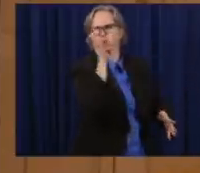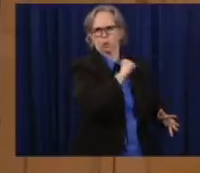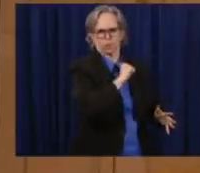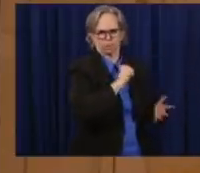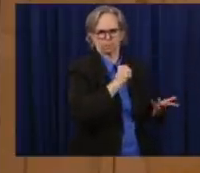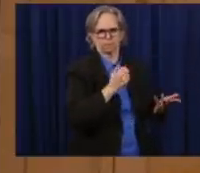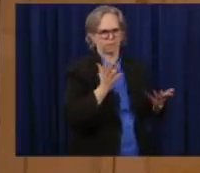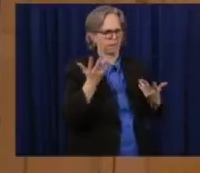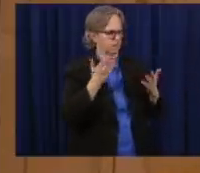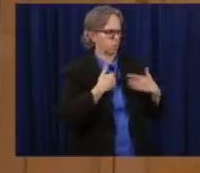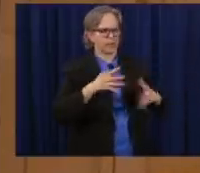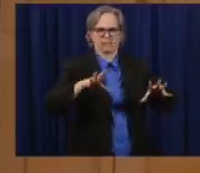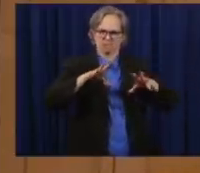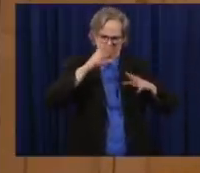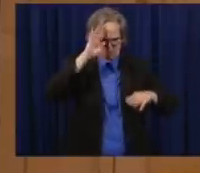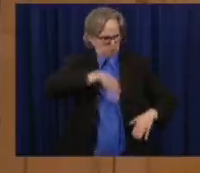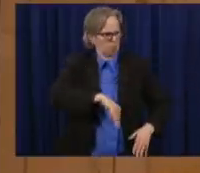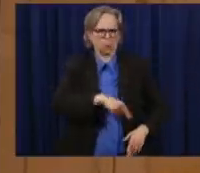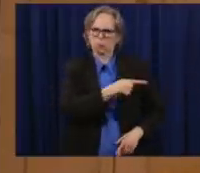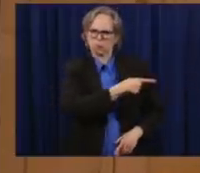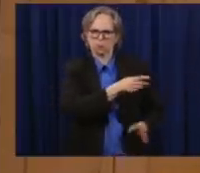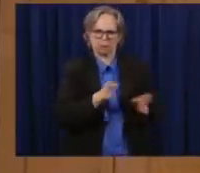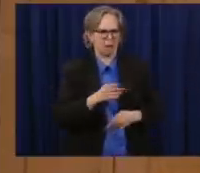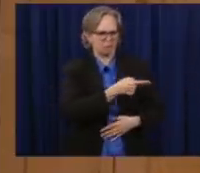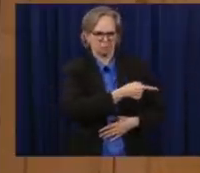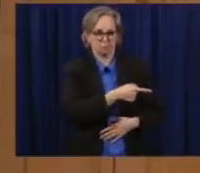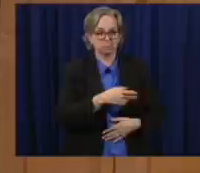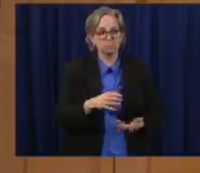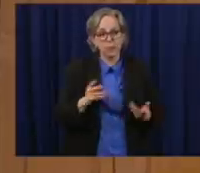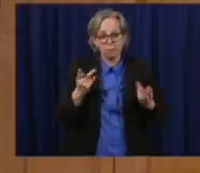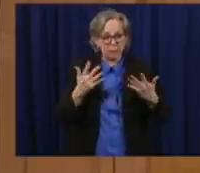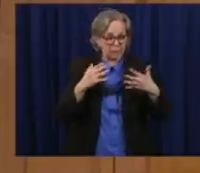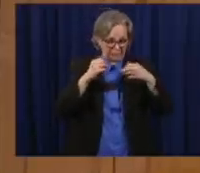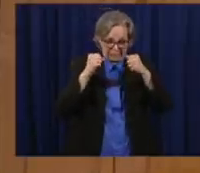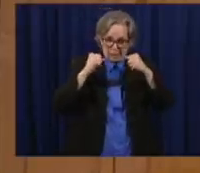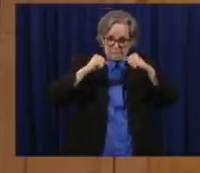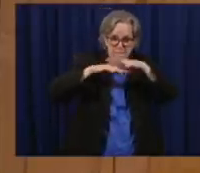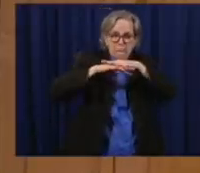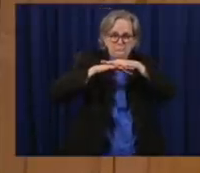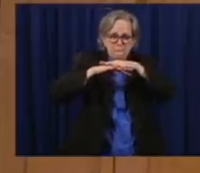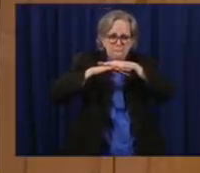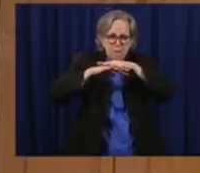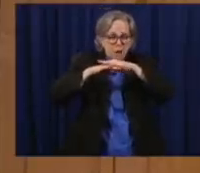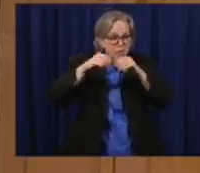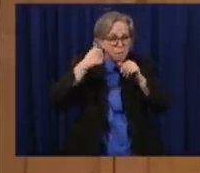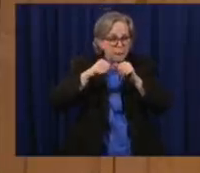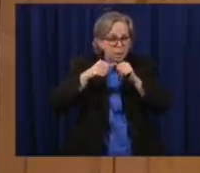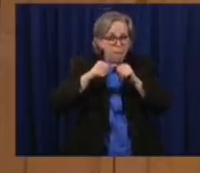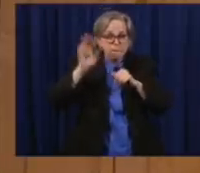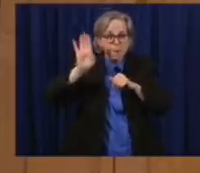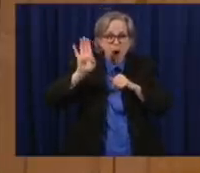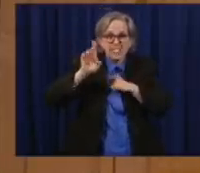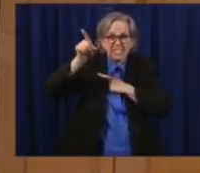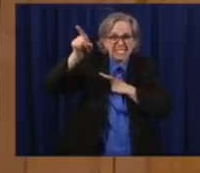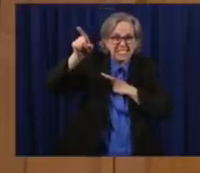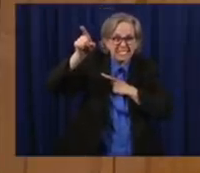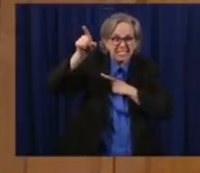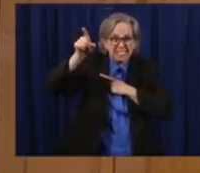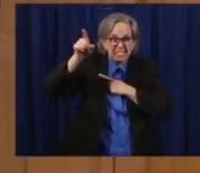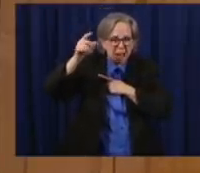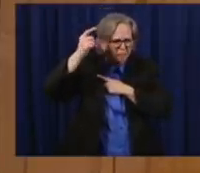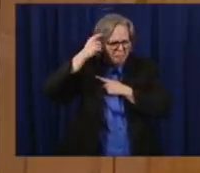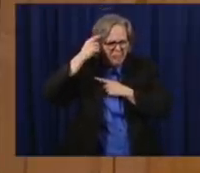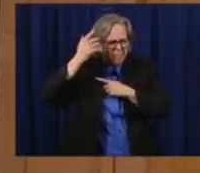So I think whenever people are together, it started out, if you remember, in Boston, it was the Biogen, I believe,